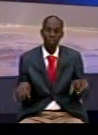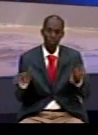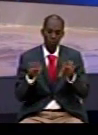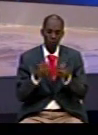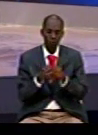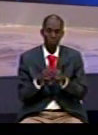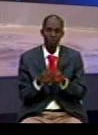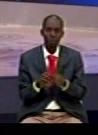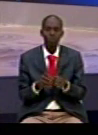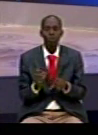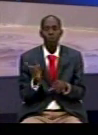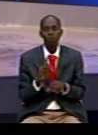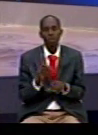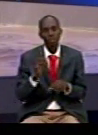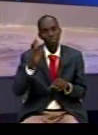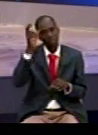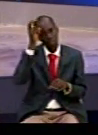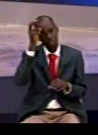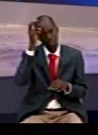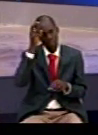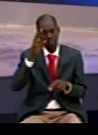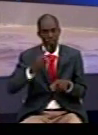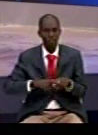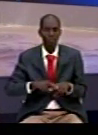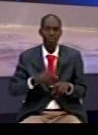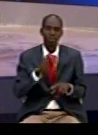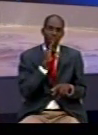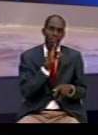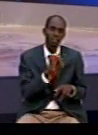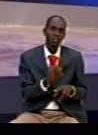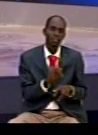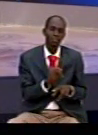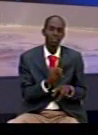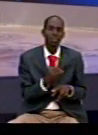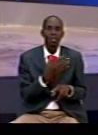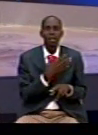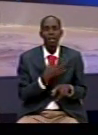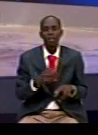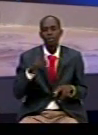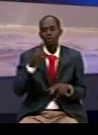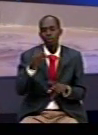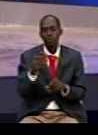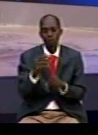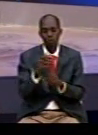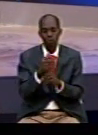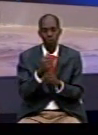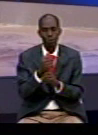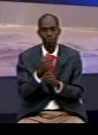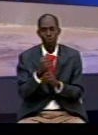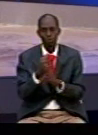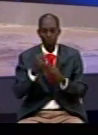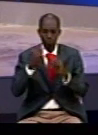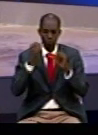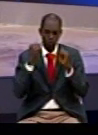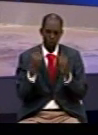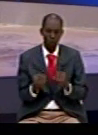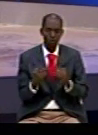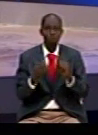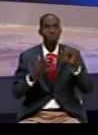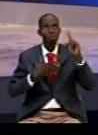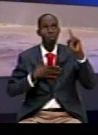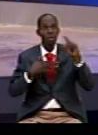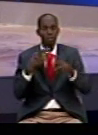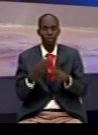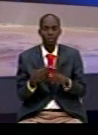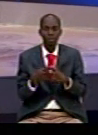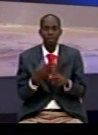even where Satan's seat is, and thou holdest fast my name,